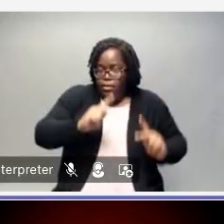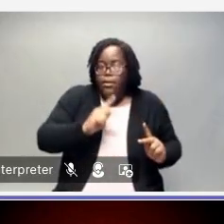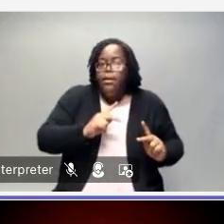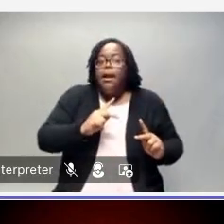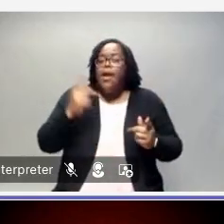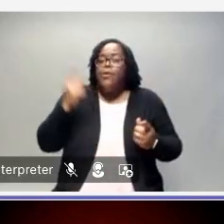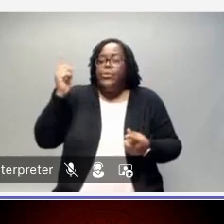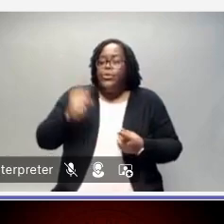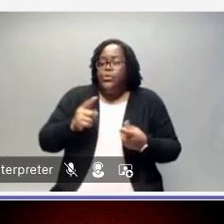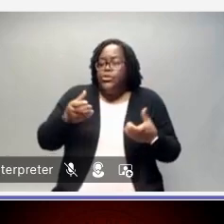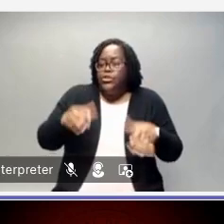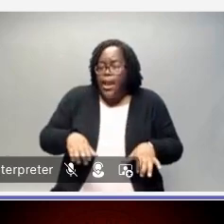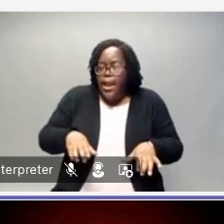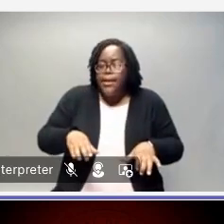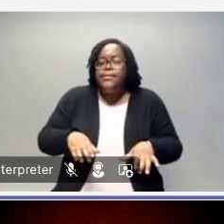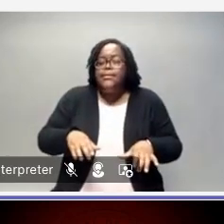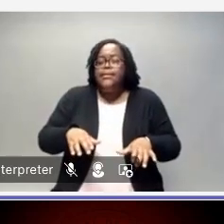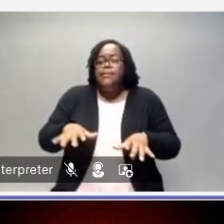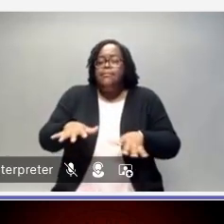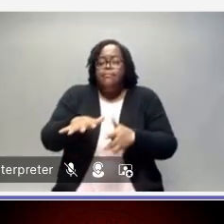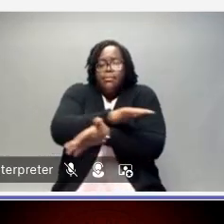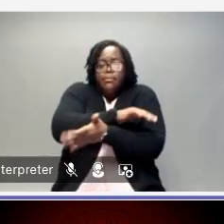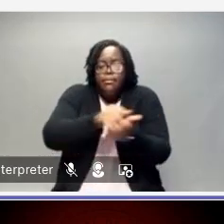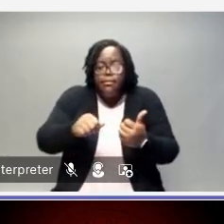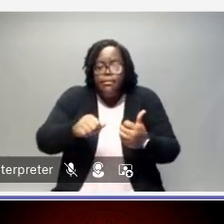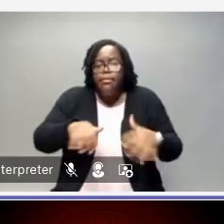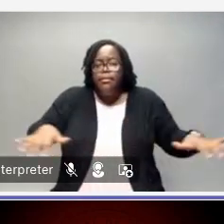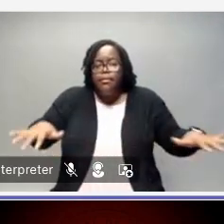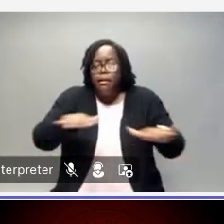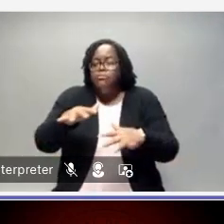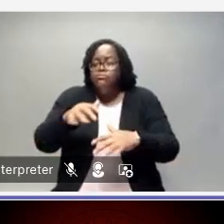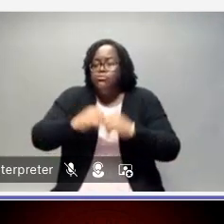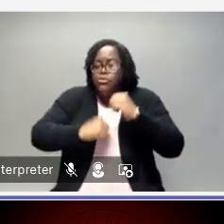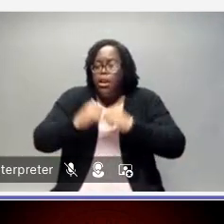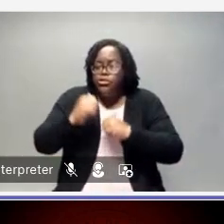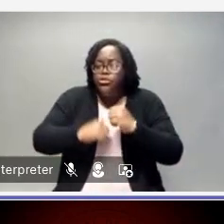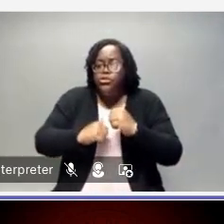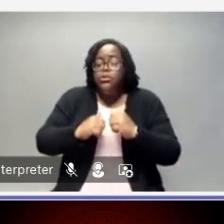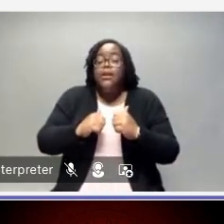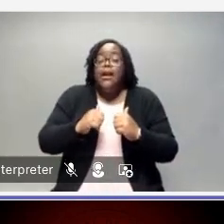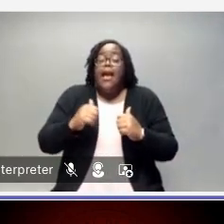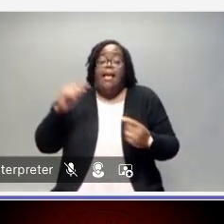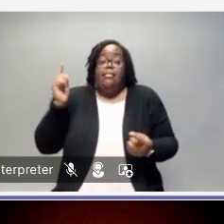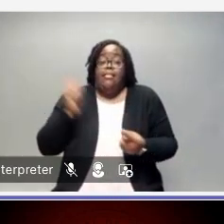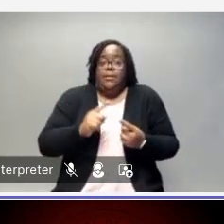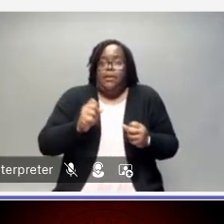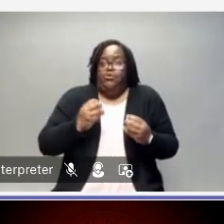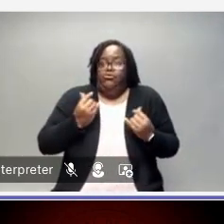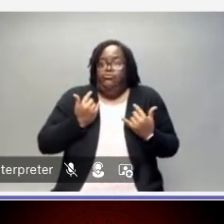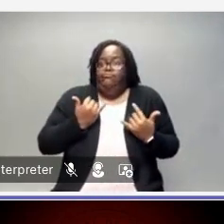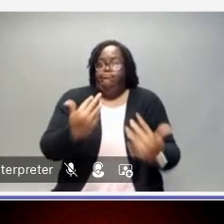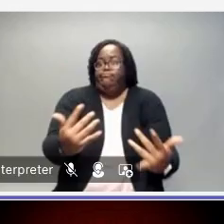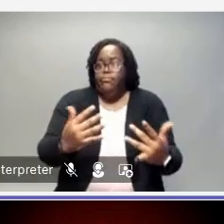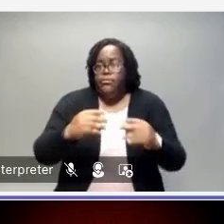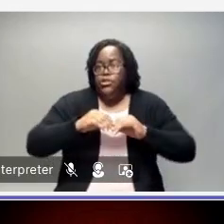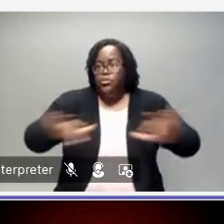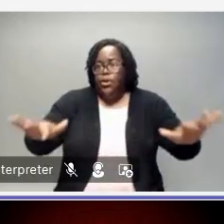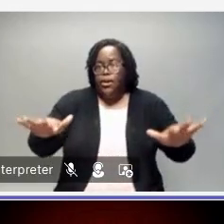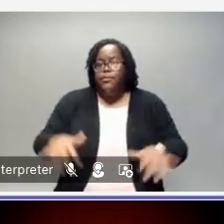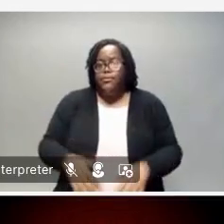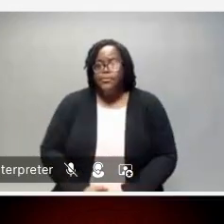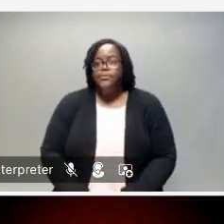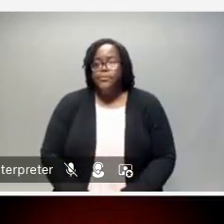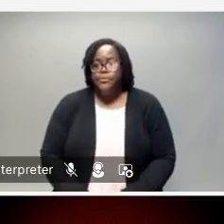wildfire entering a structure and reduces the chances of a structure fire becoming a wildfire. Next slide, please.